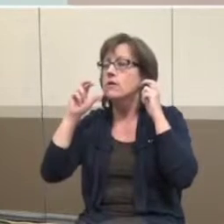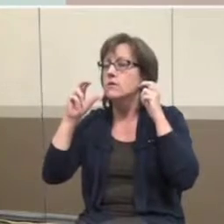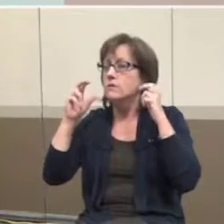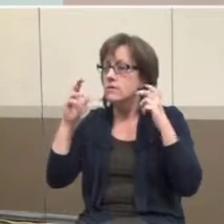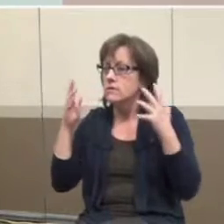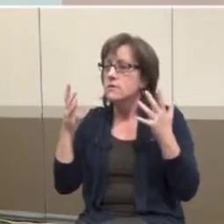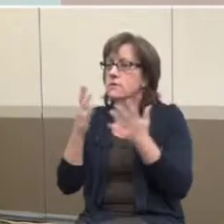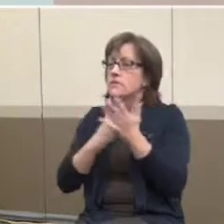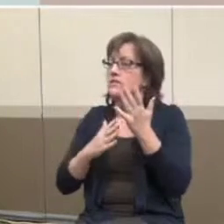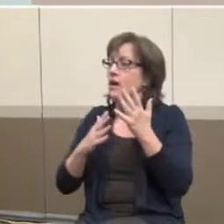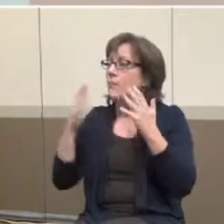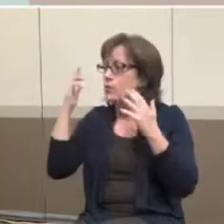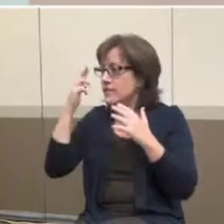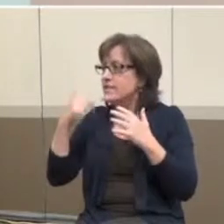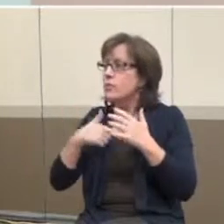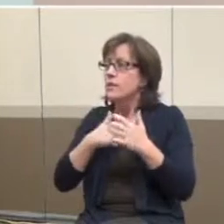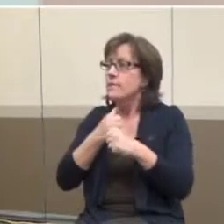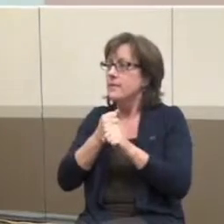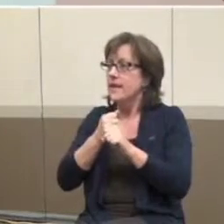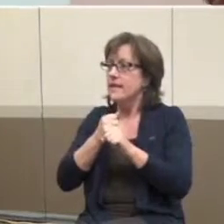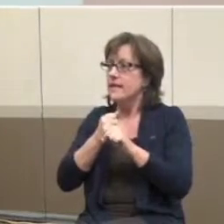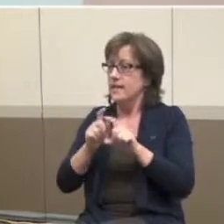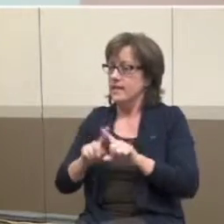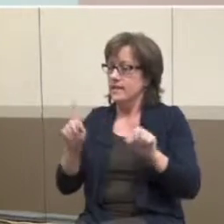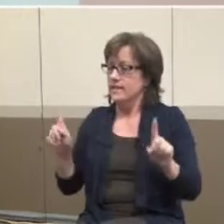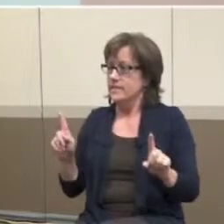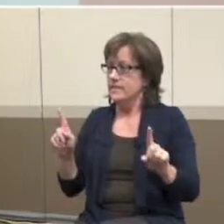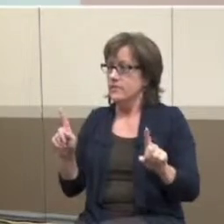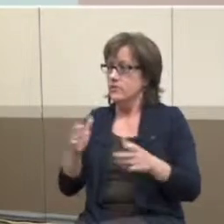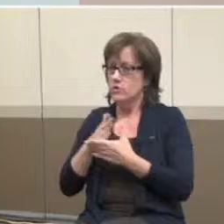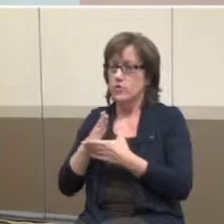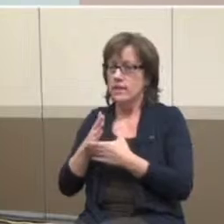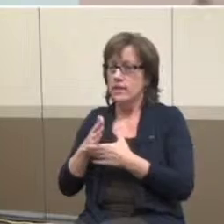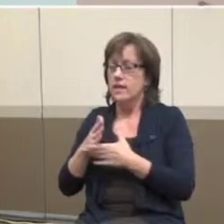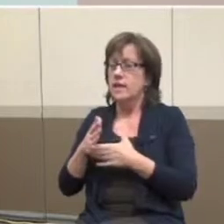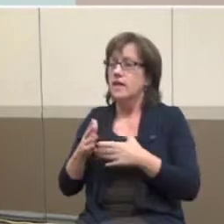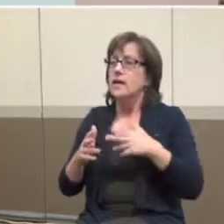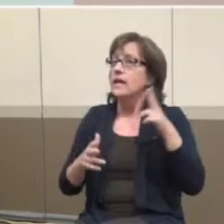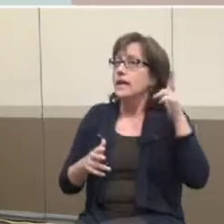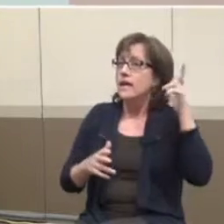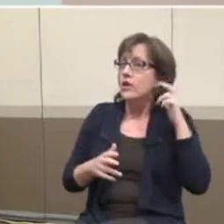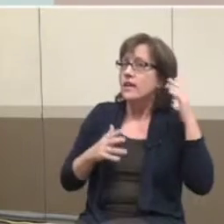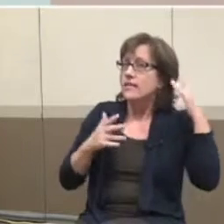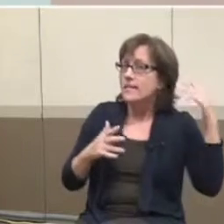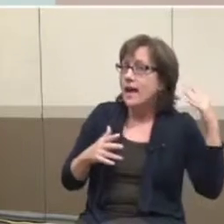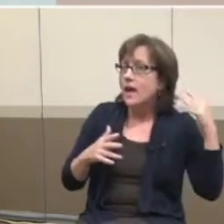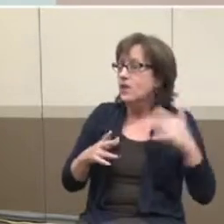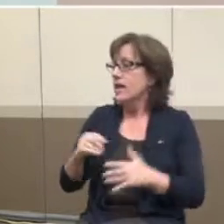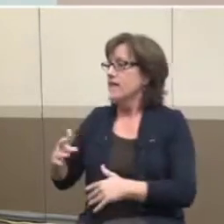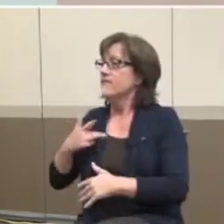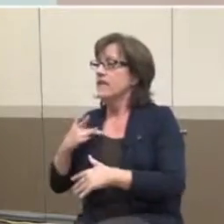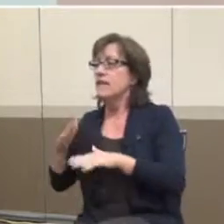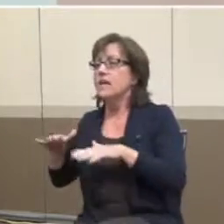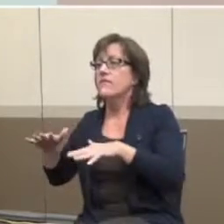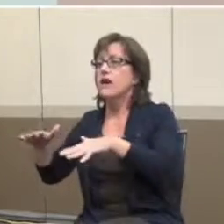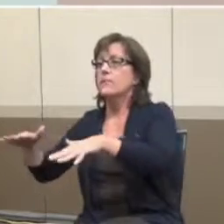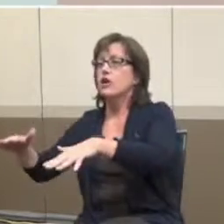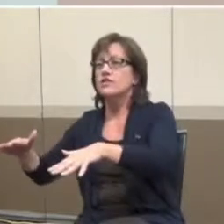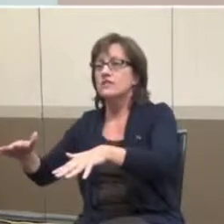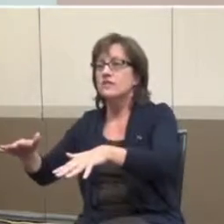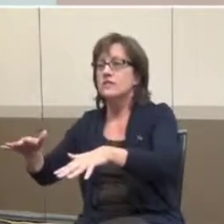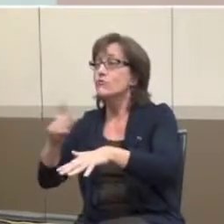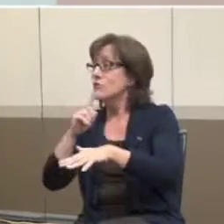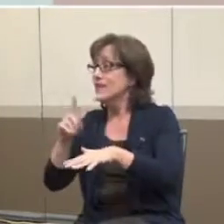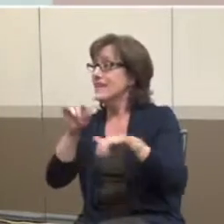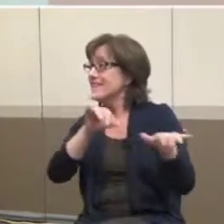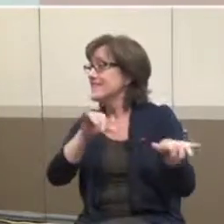For some reason, we tend to make a distinction between hearing a sound and feeling a vibration. In reality, they are the